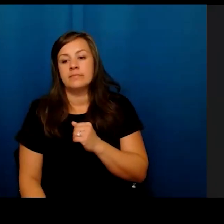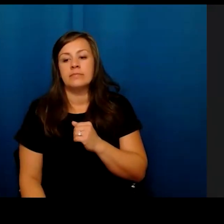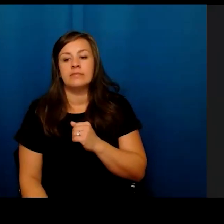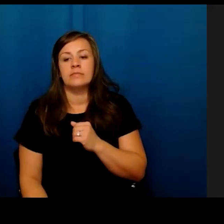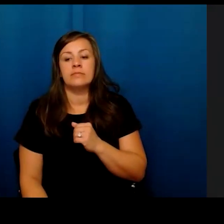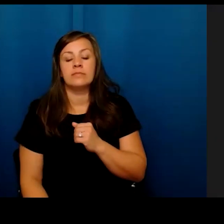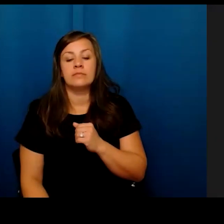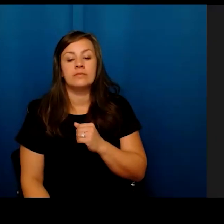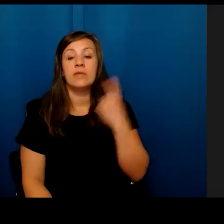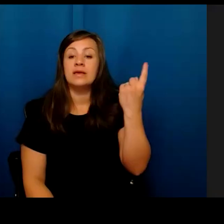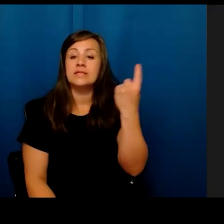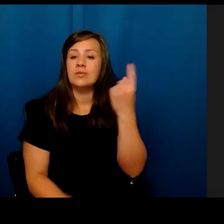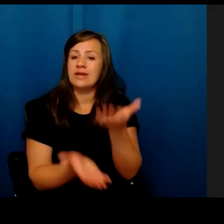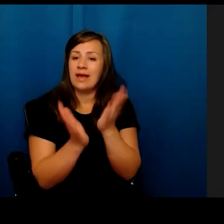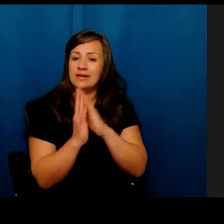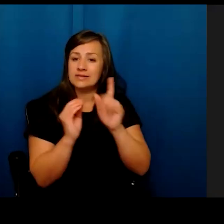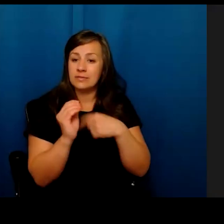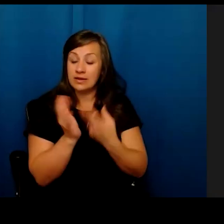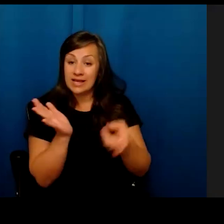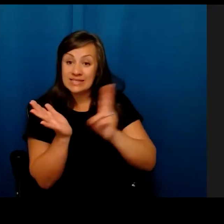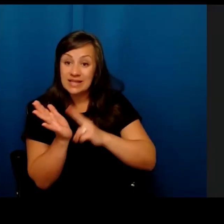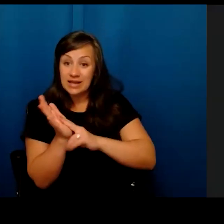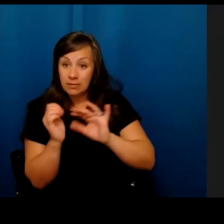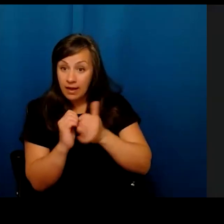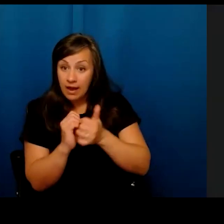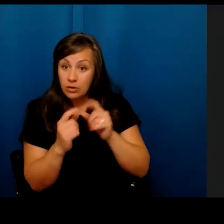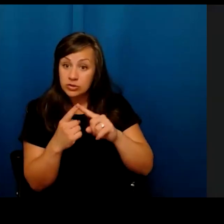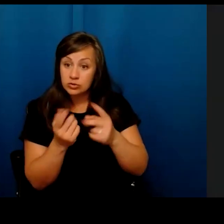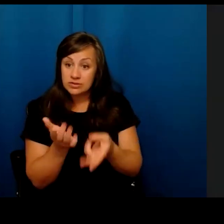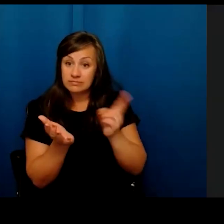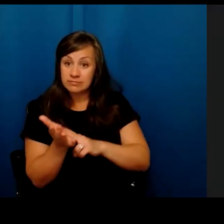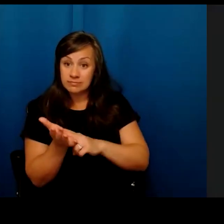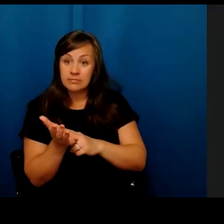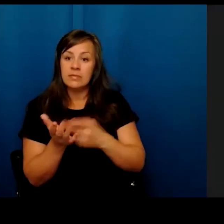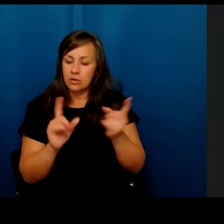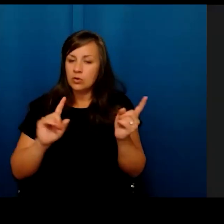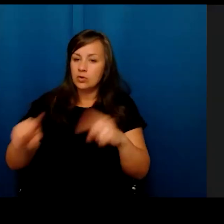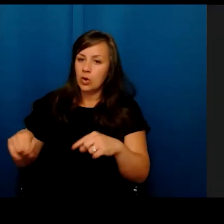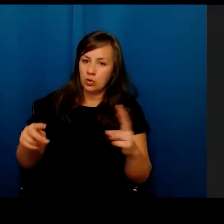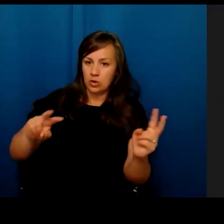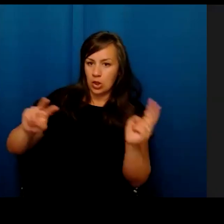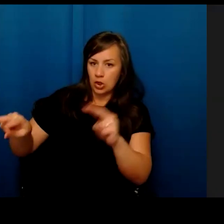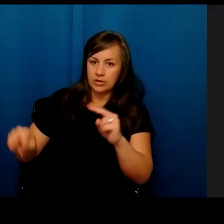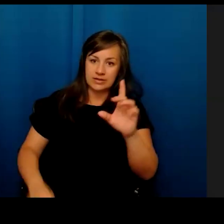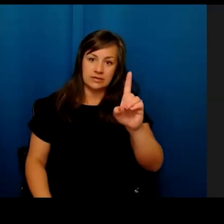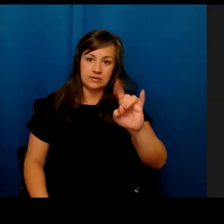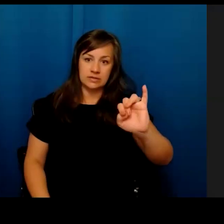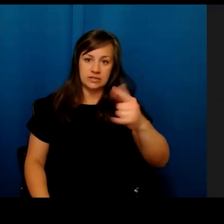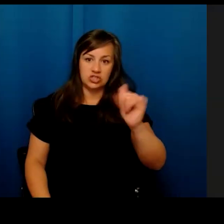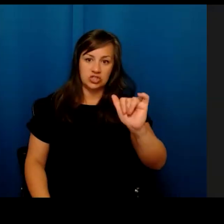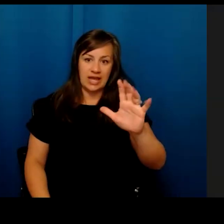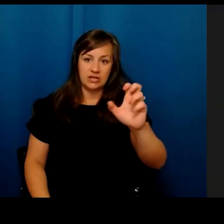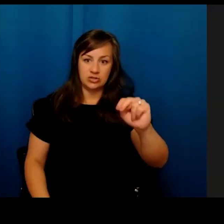Someone asked about more information regarding signing up for those exams. You can go to the Digication page and that will have more information about